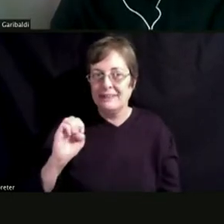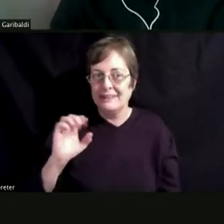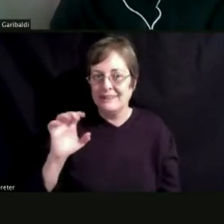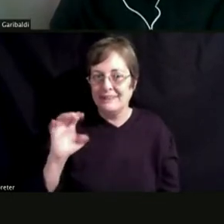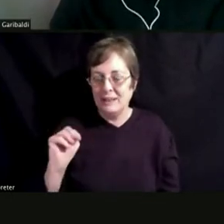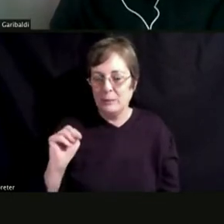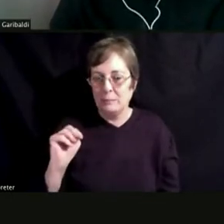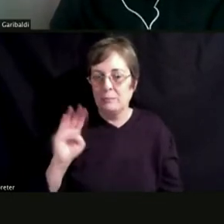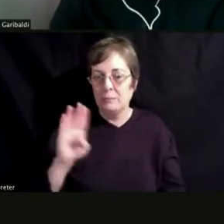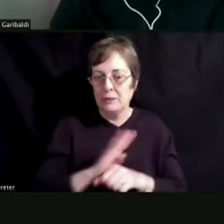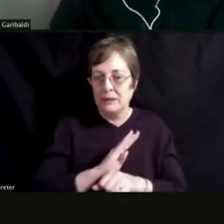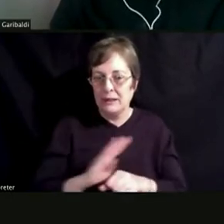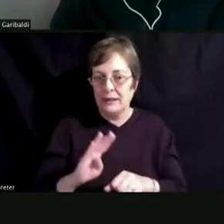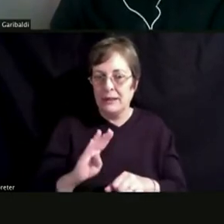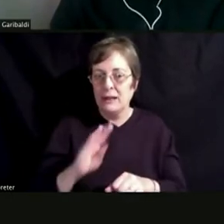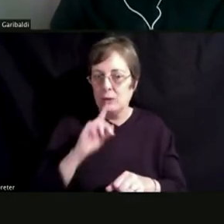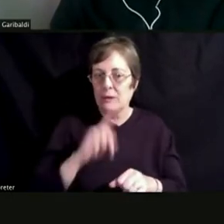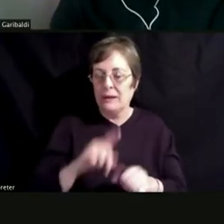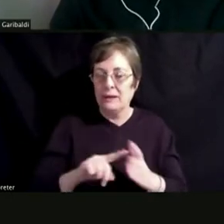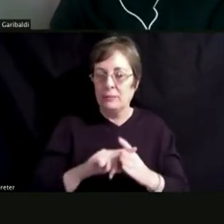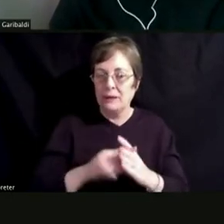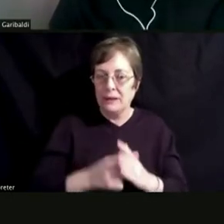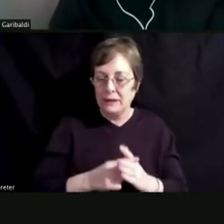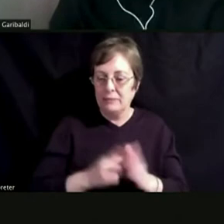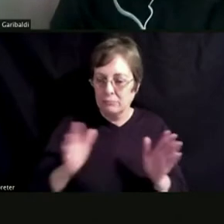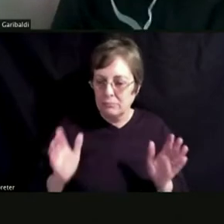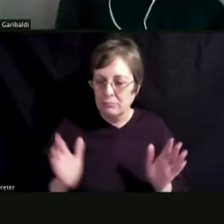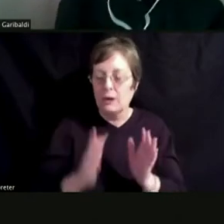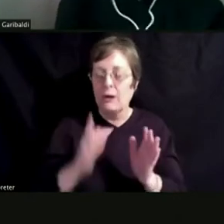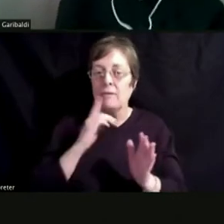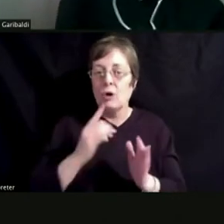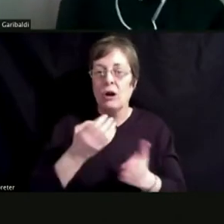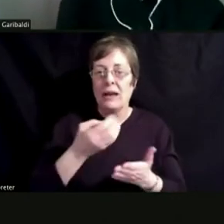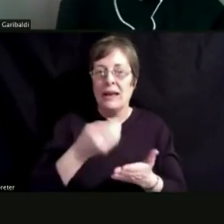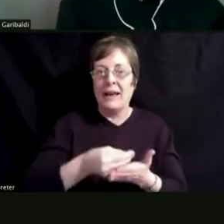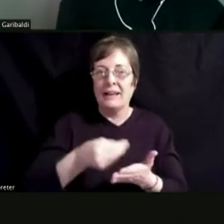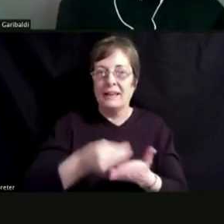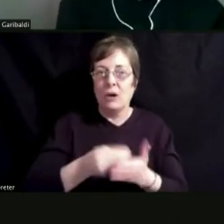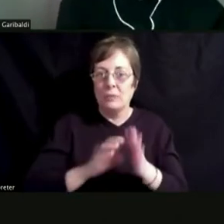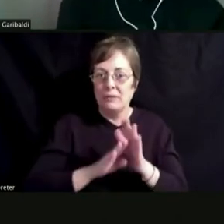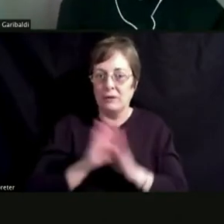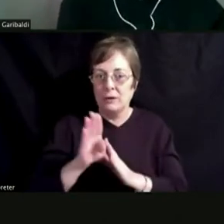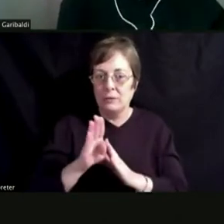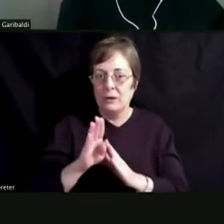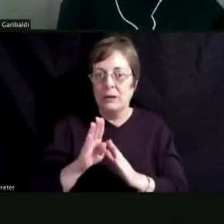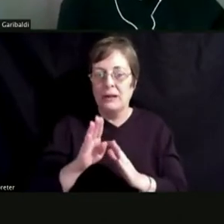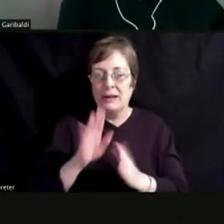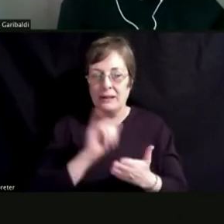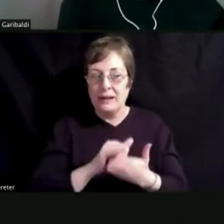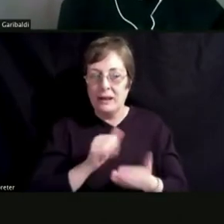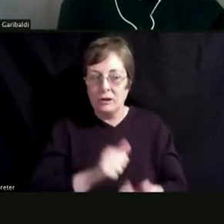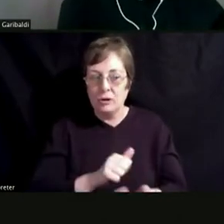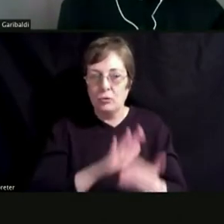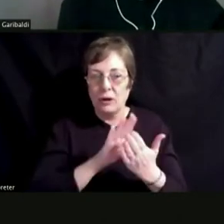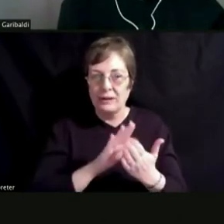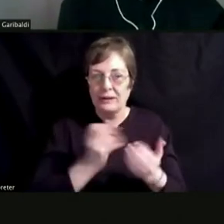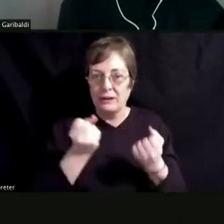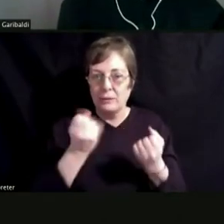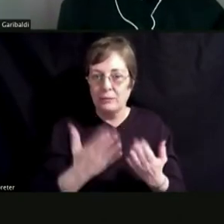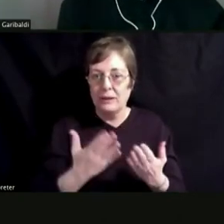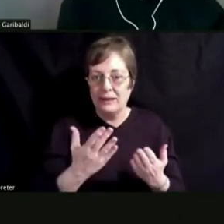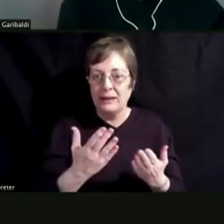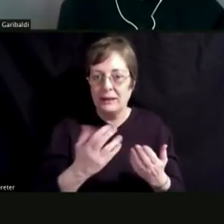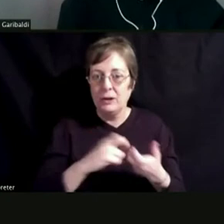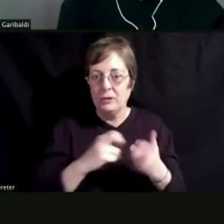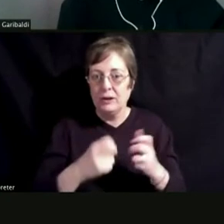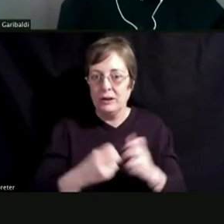for economic development. And one, I think that can really address some of the issues that America's confronted with today, And